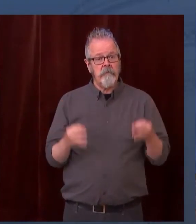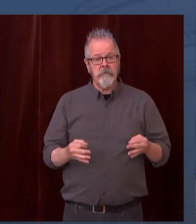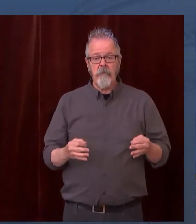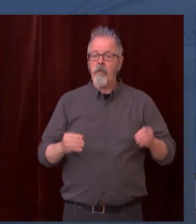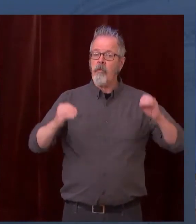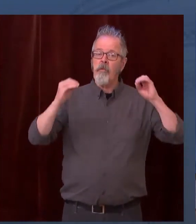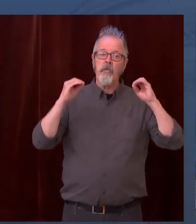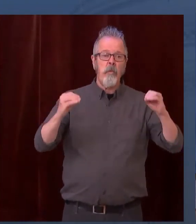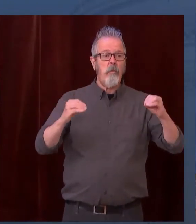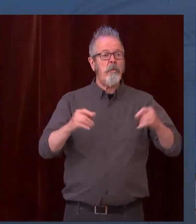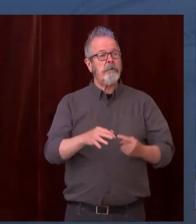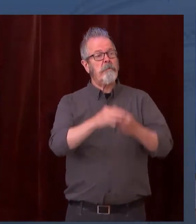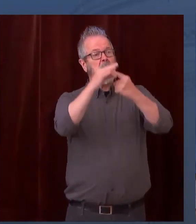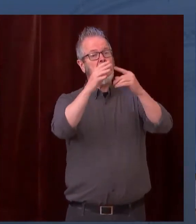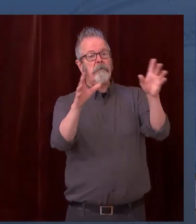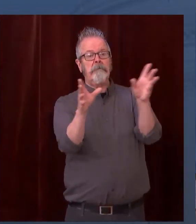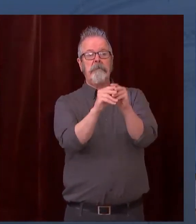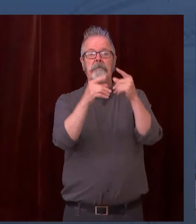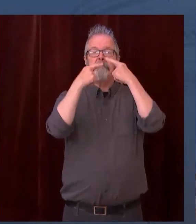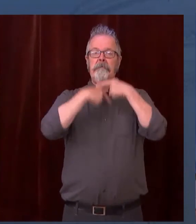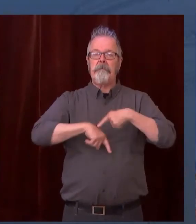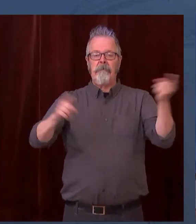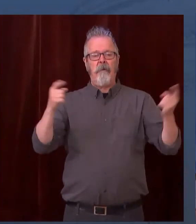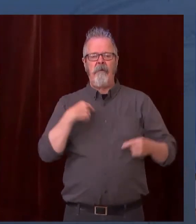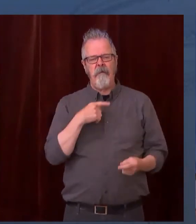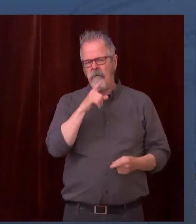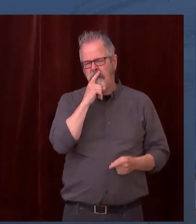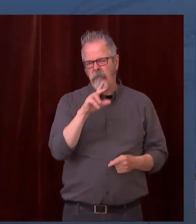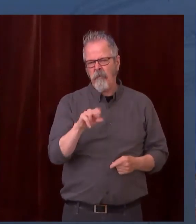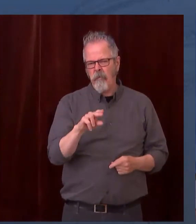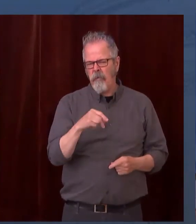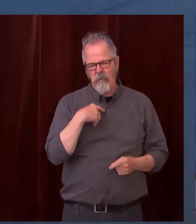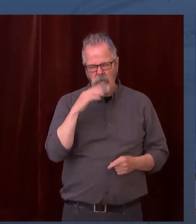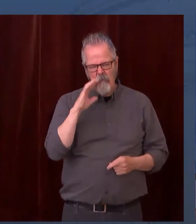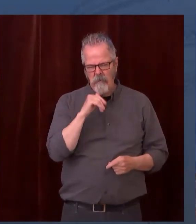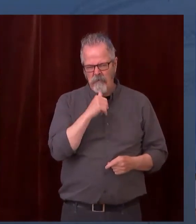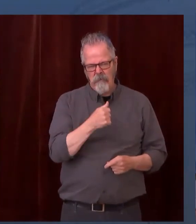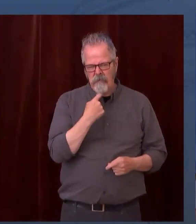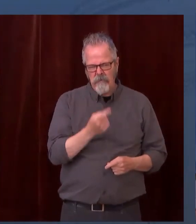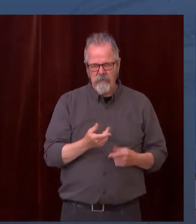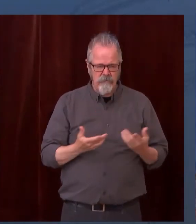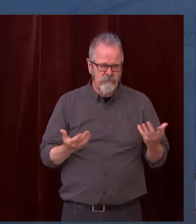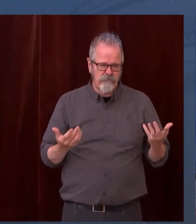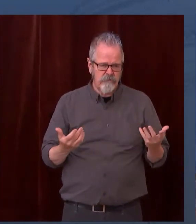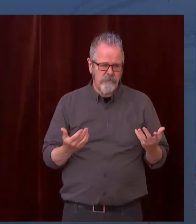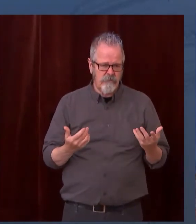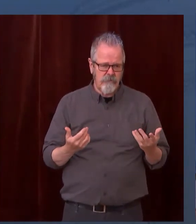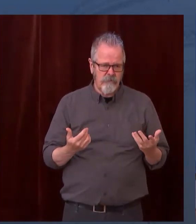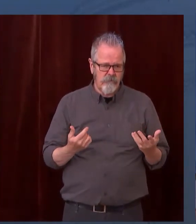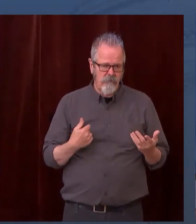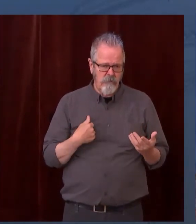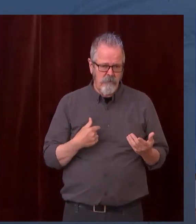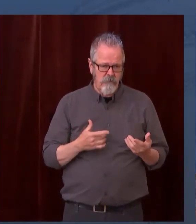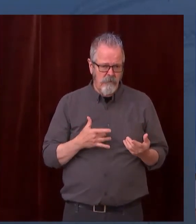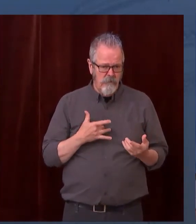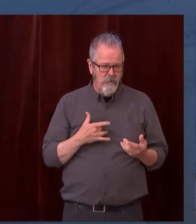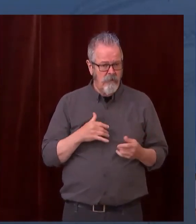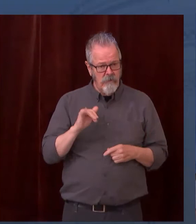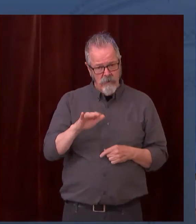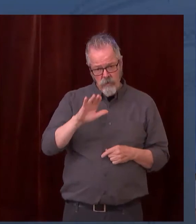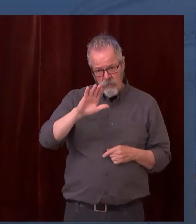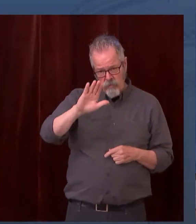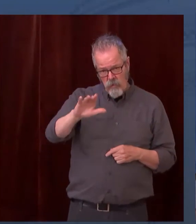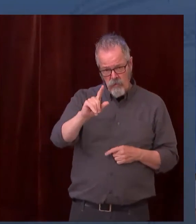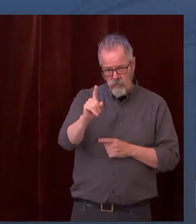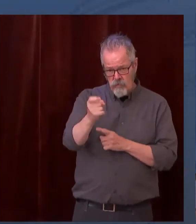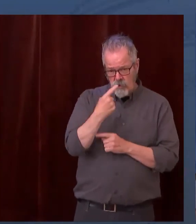at the moment, the question was, how could we get to January? And the answer is because we have enough resources to do that,